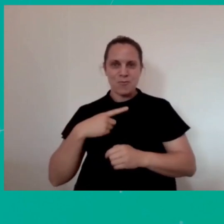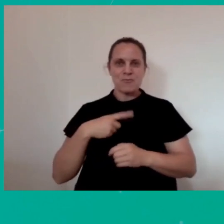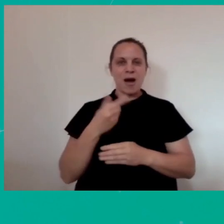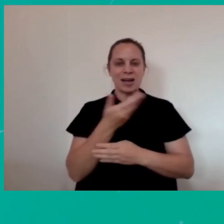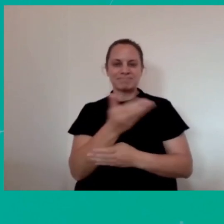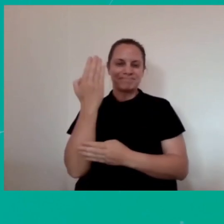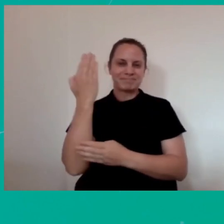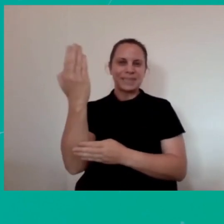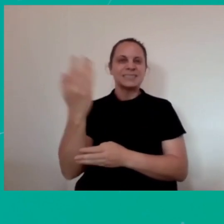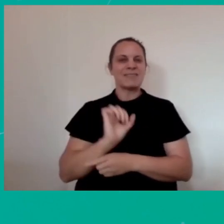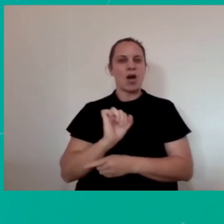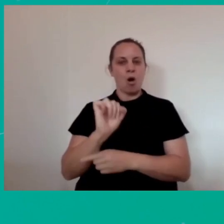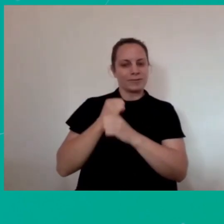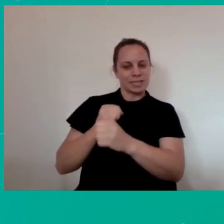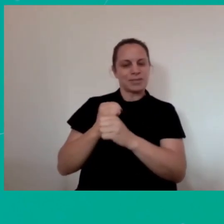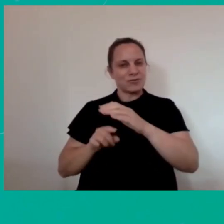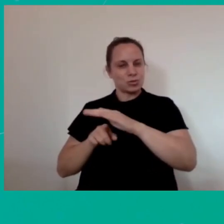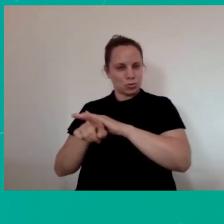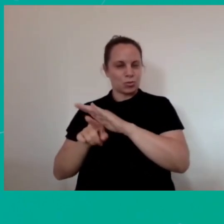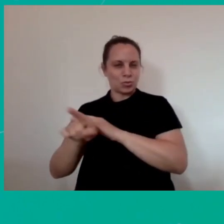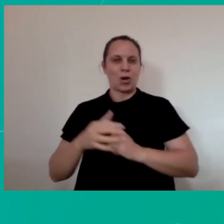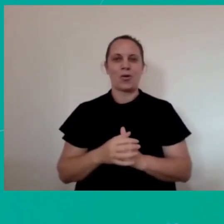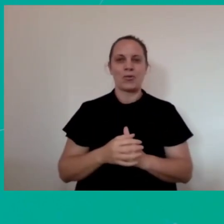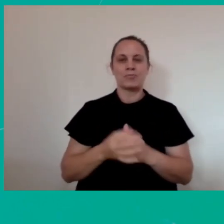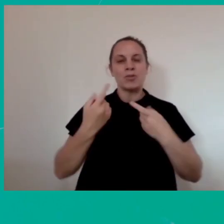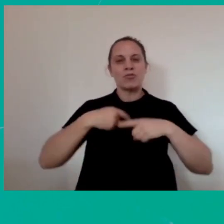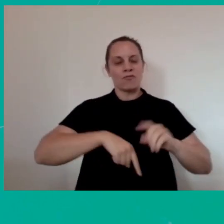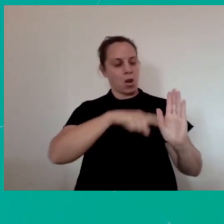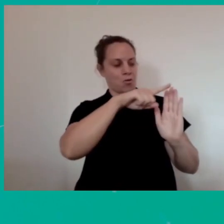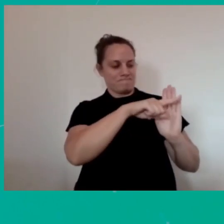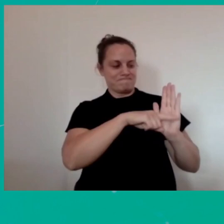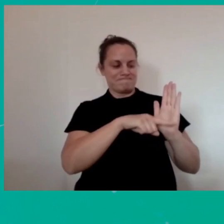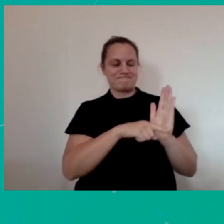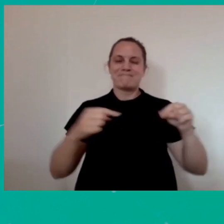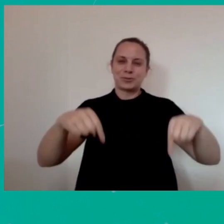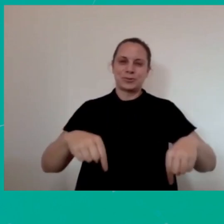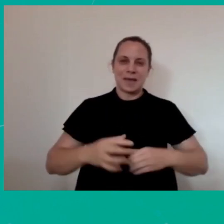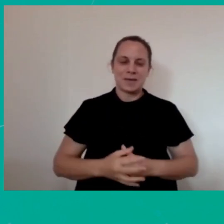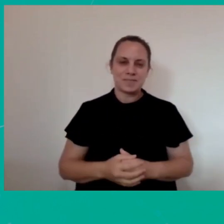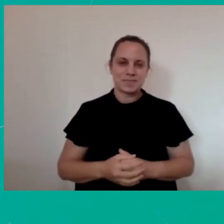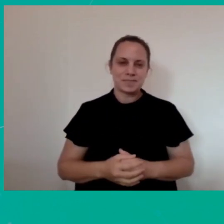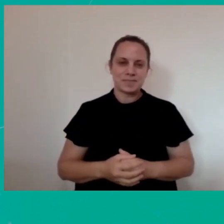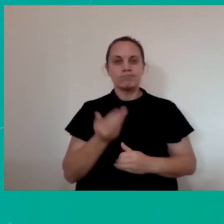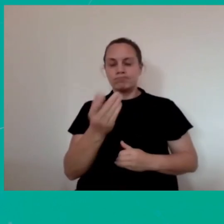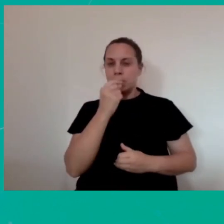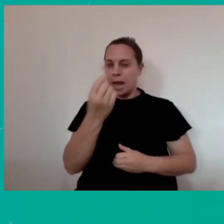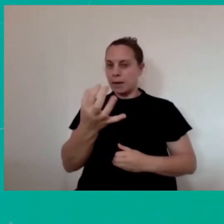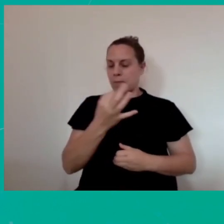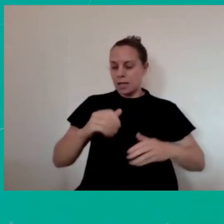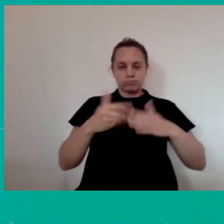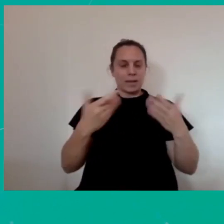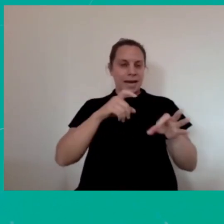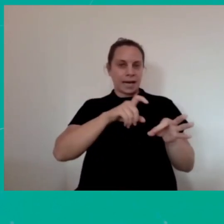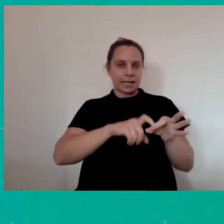be finished by 1 o'clock. There's a few housekeeping rules. You can submit questions at any time on the